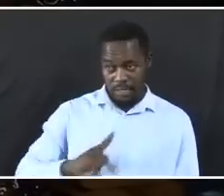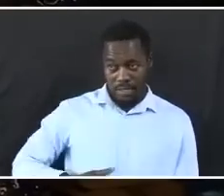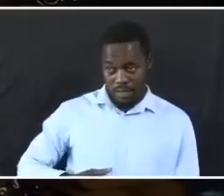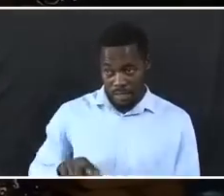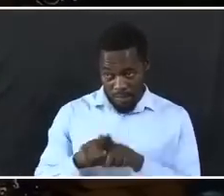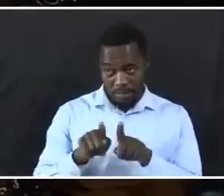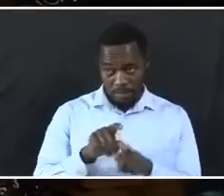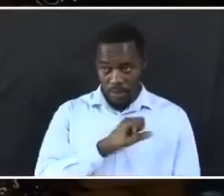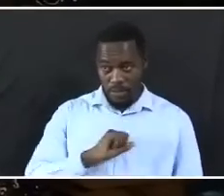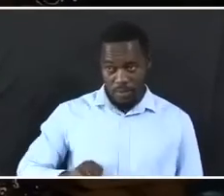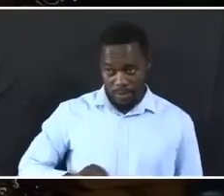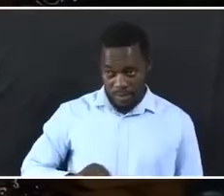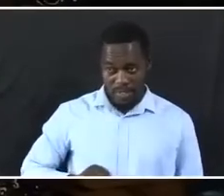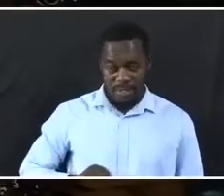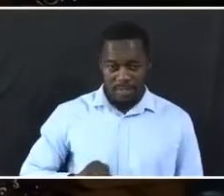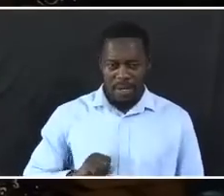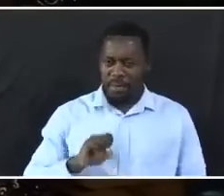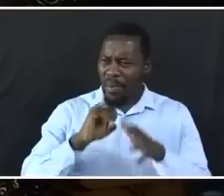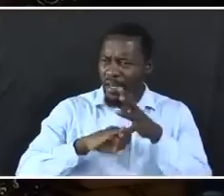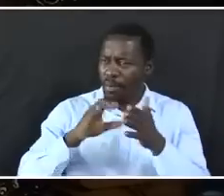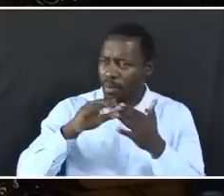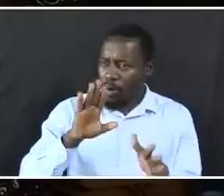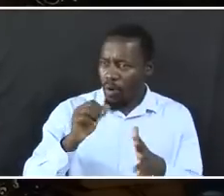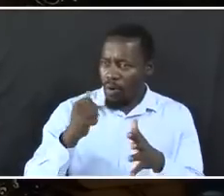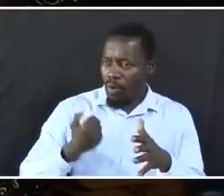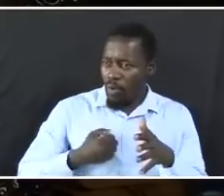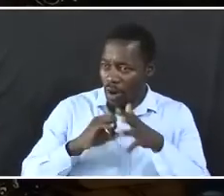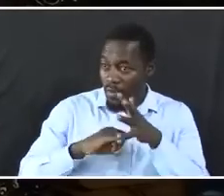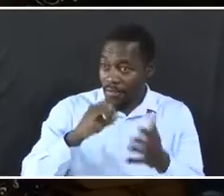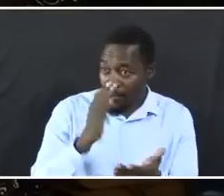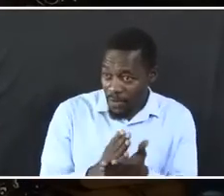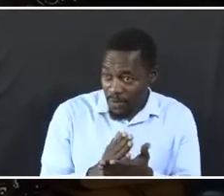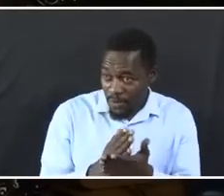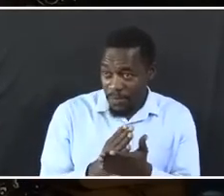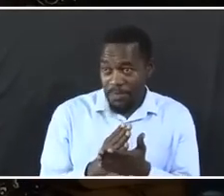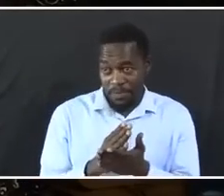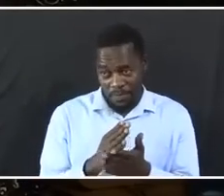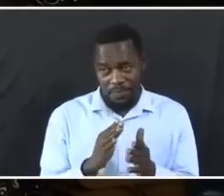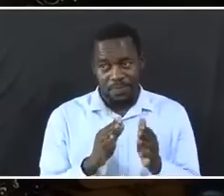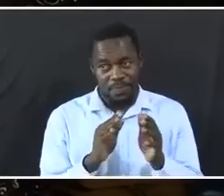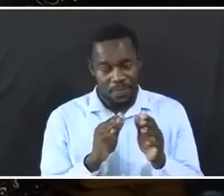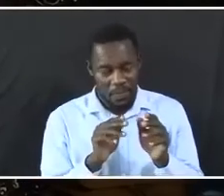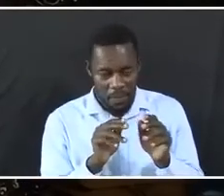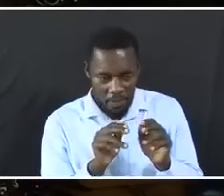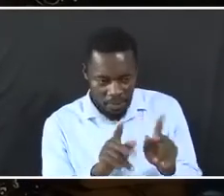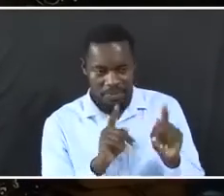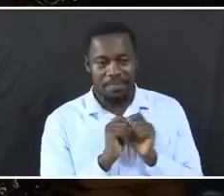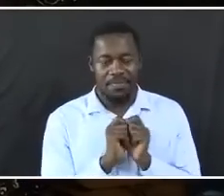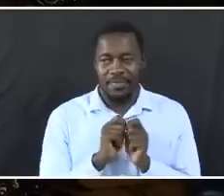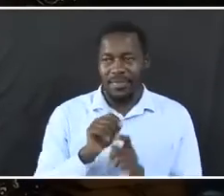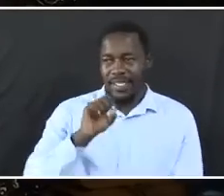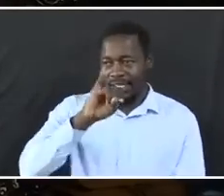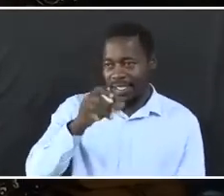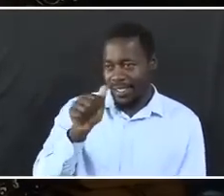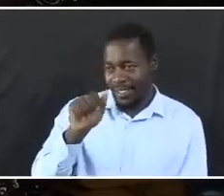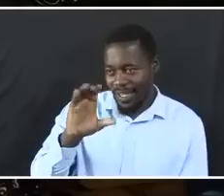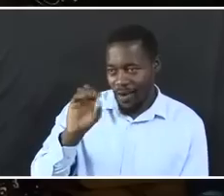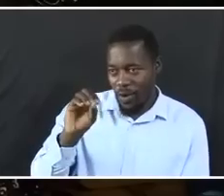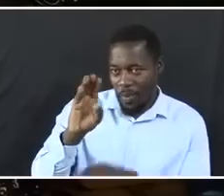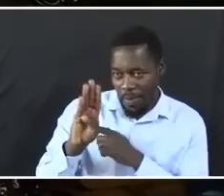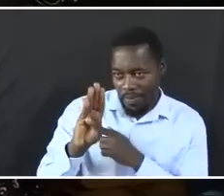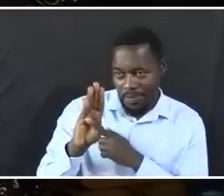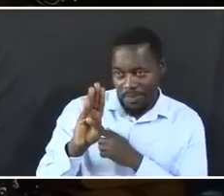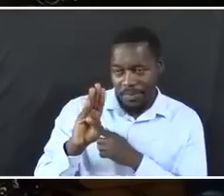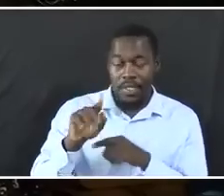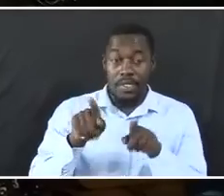and more wives. But in the case of Jacob, he was deceived into marrying the wrong wife that he did not intend to marry. So how